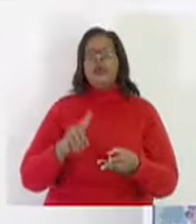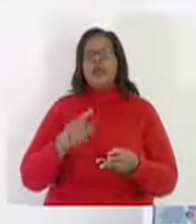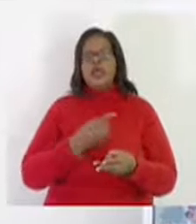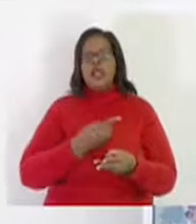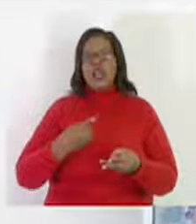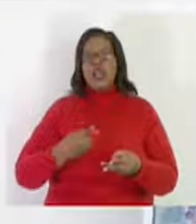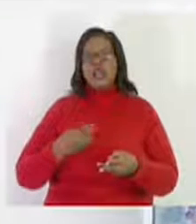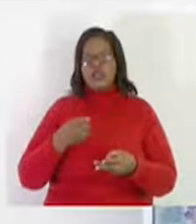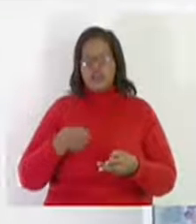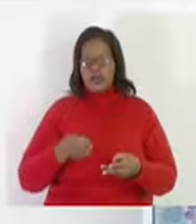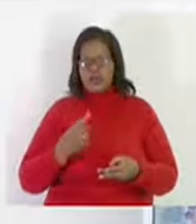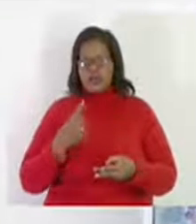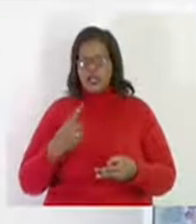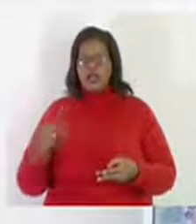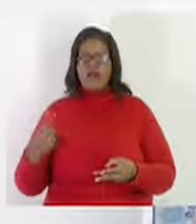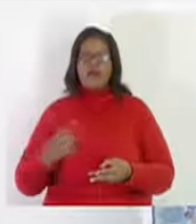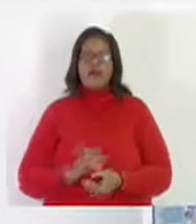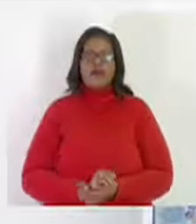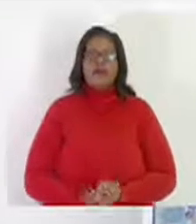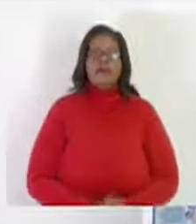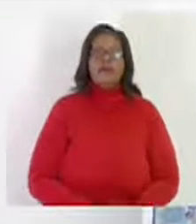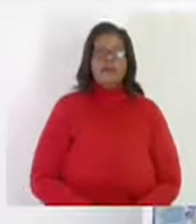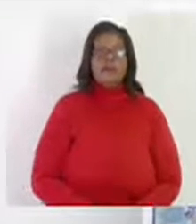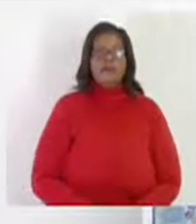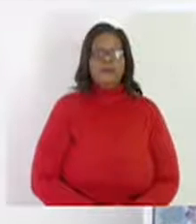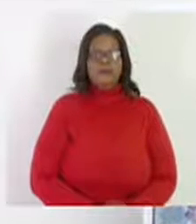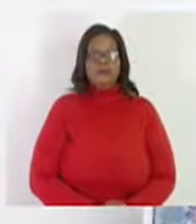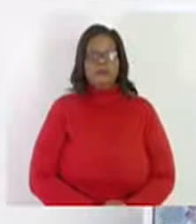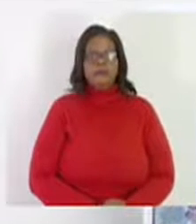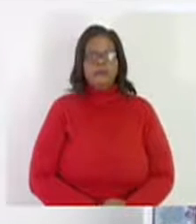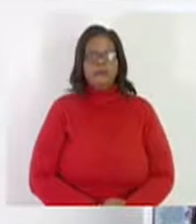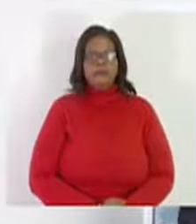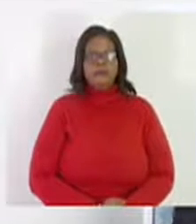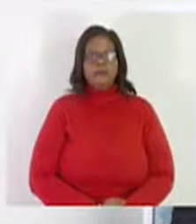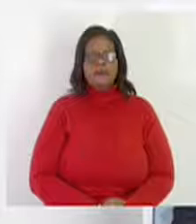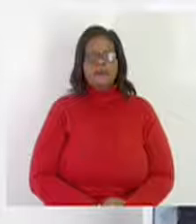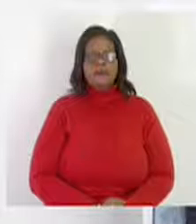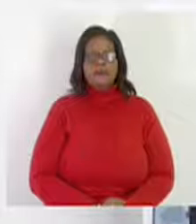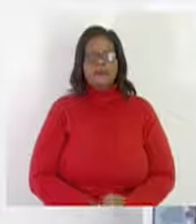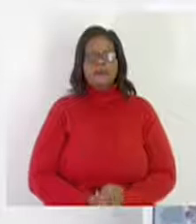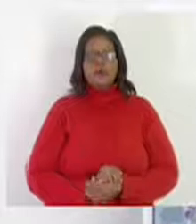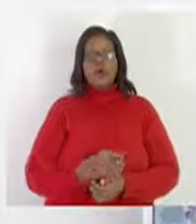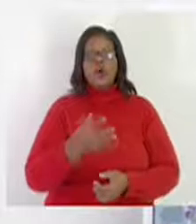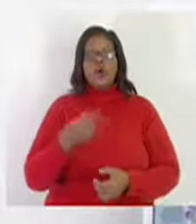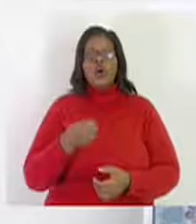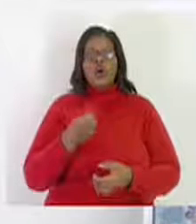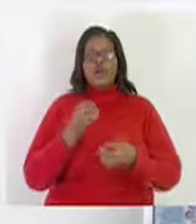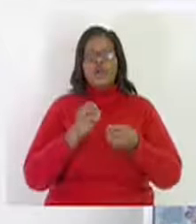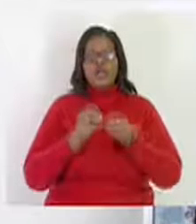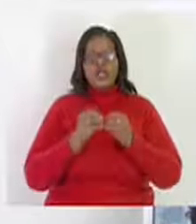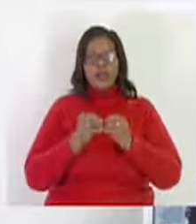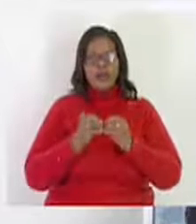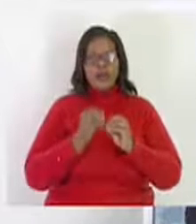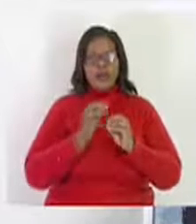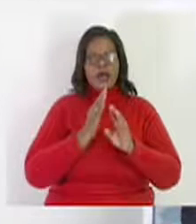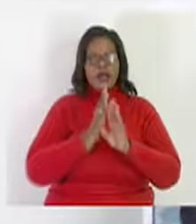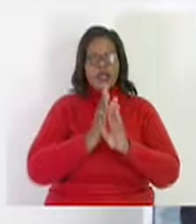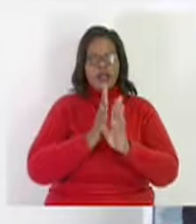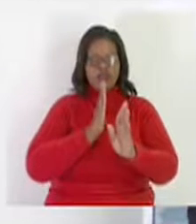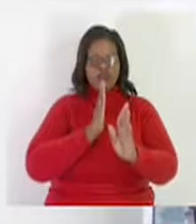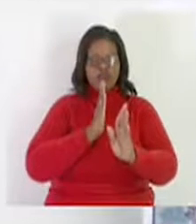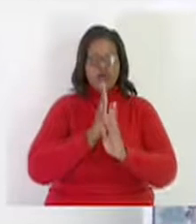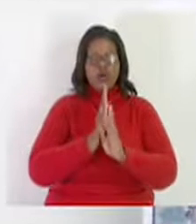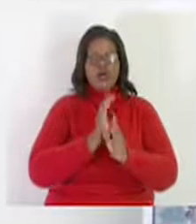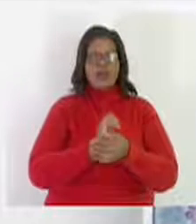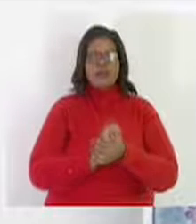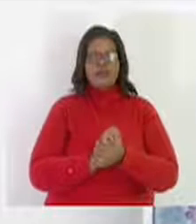11,011. So to put these numbers in order, you need